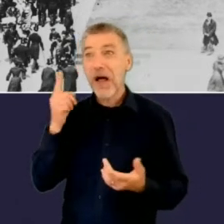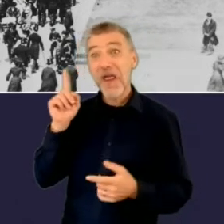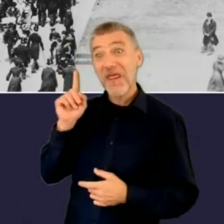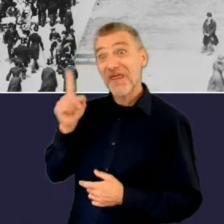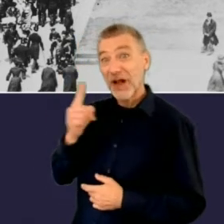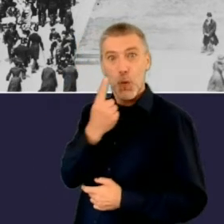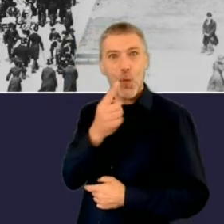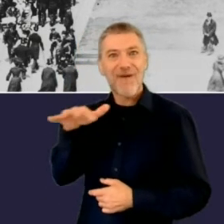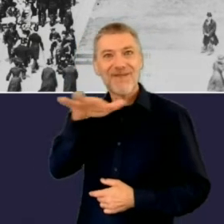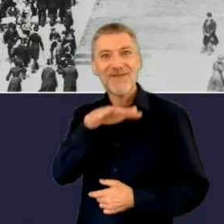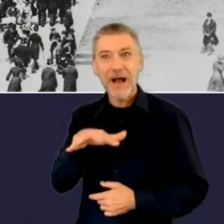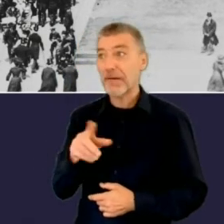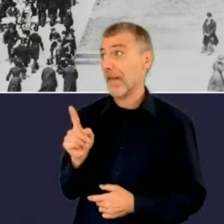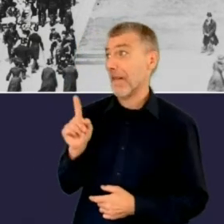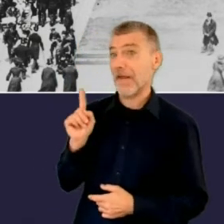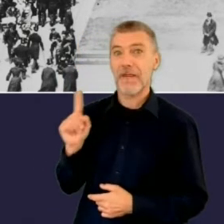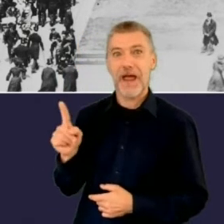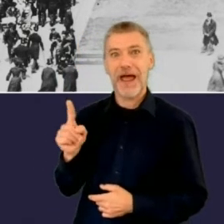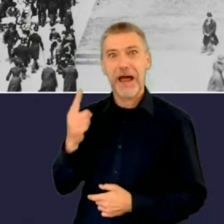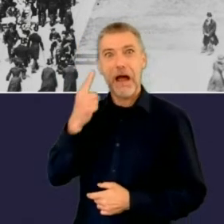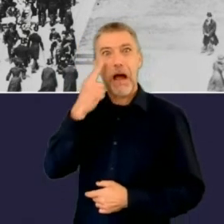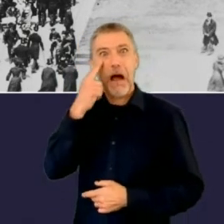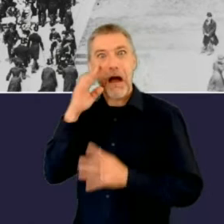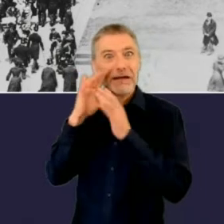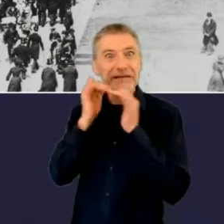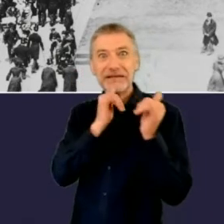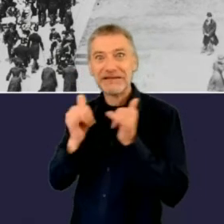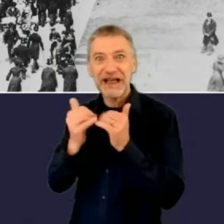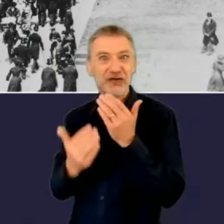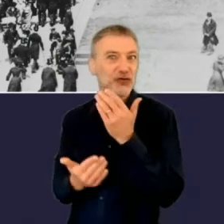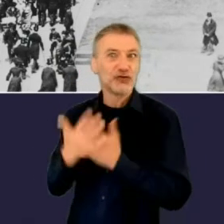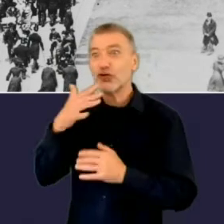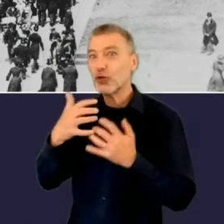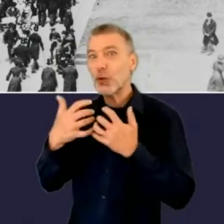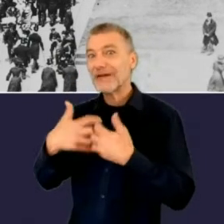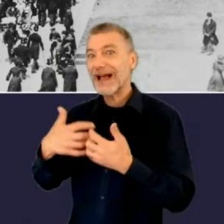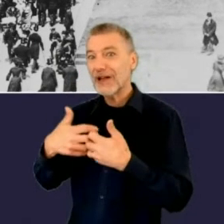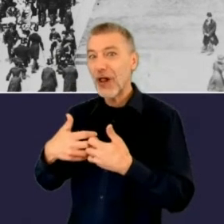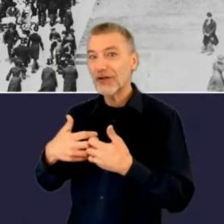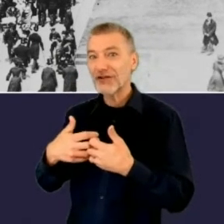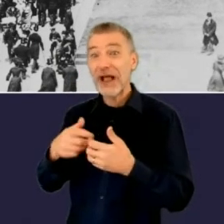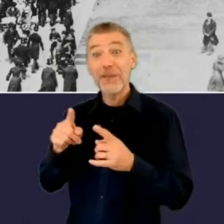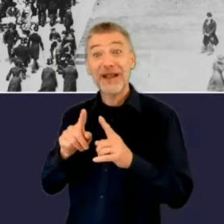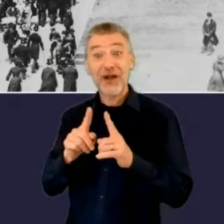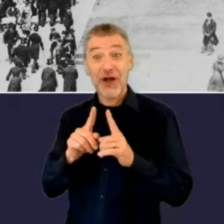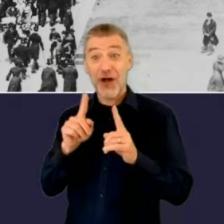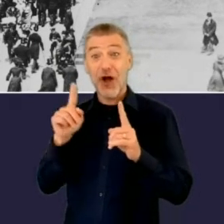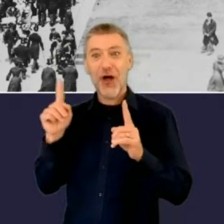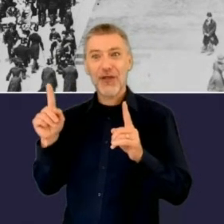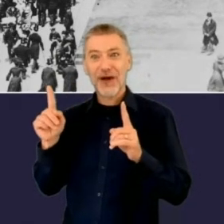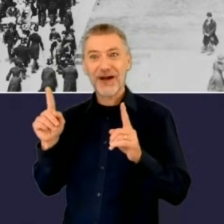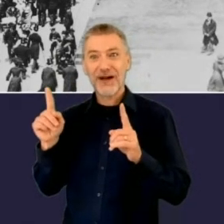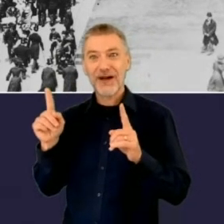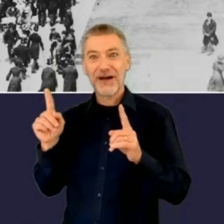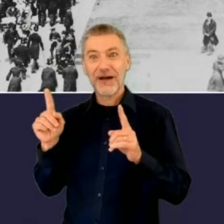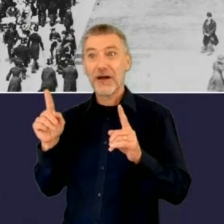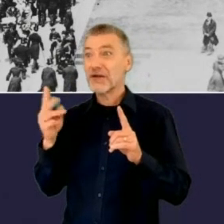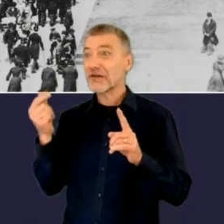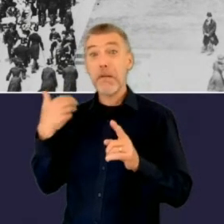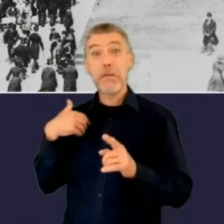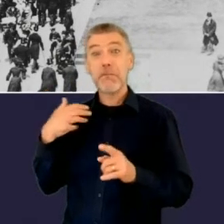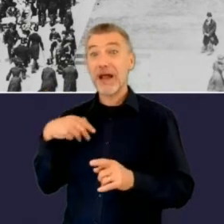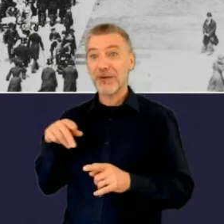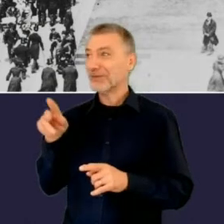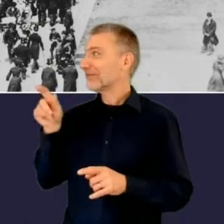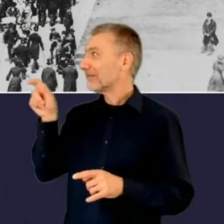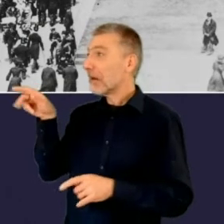they're doing in the midst of everyone else and they're showing the change. It's, if you look to the right of the picture, it's the people who have just stopped. It's the people who maybe